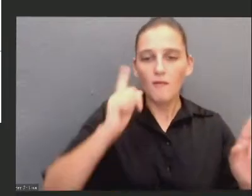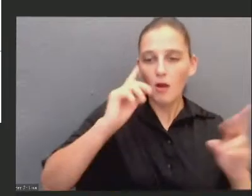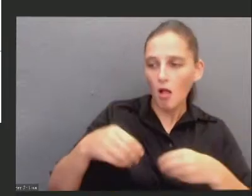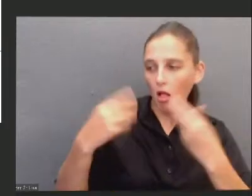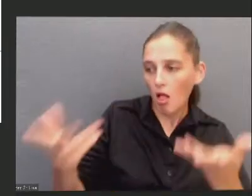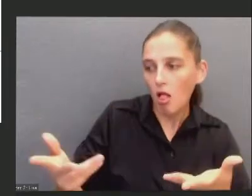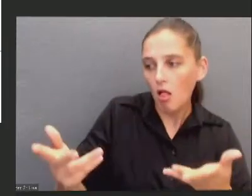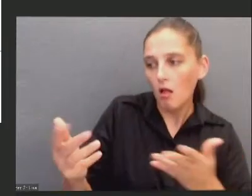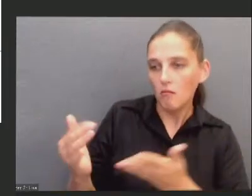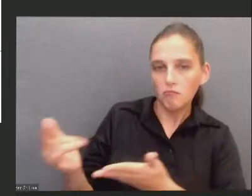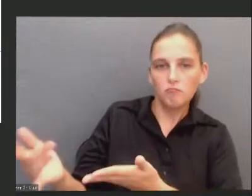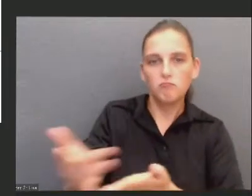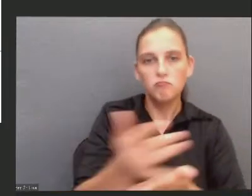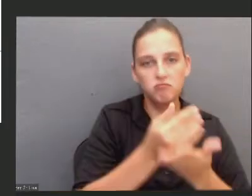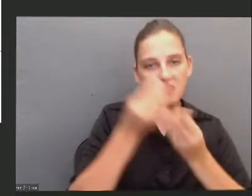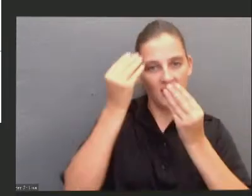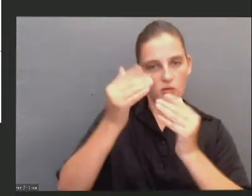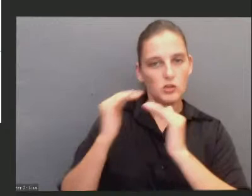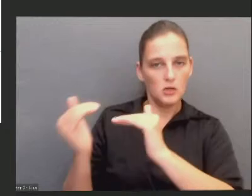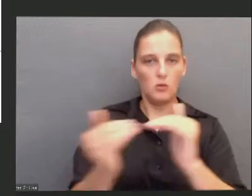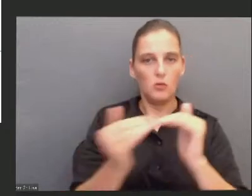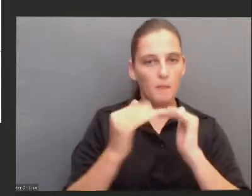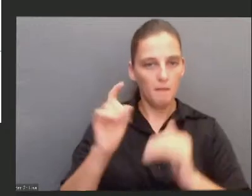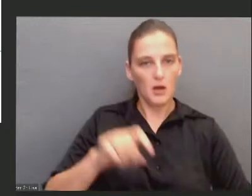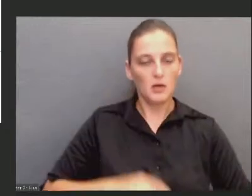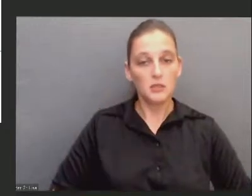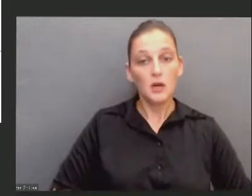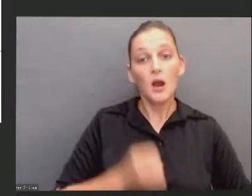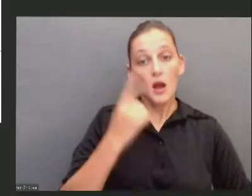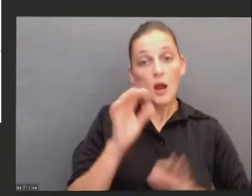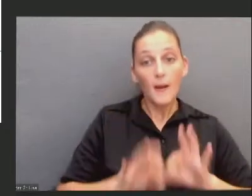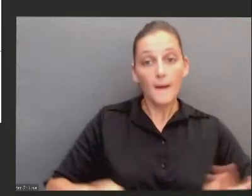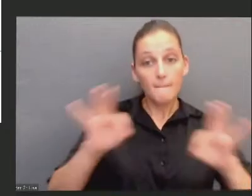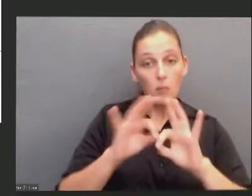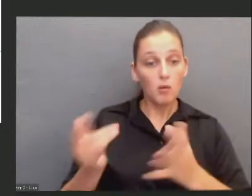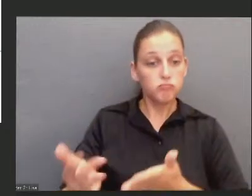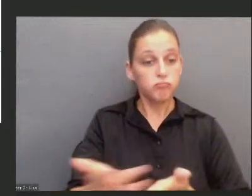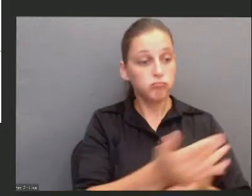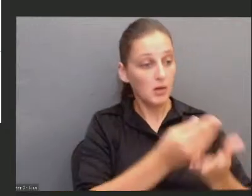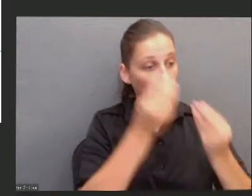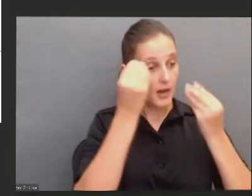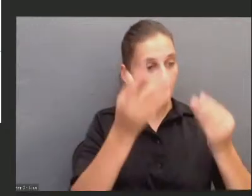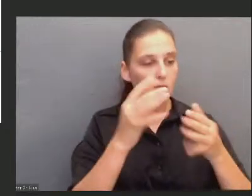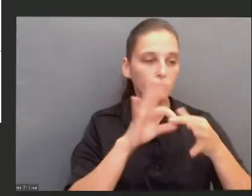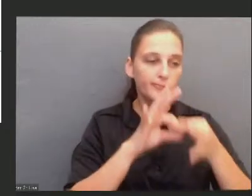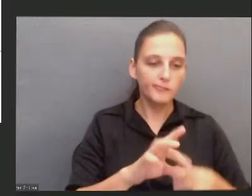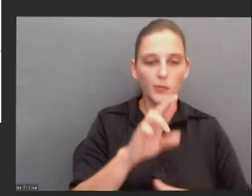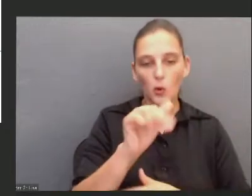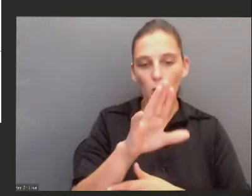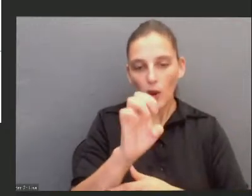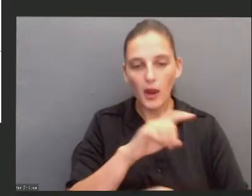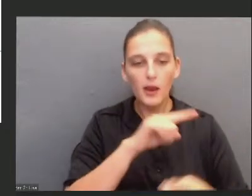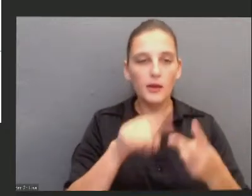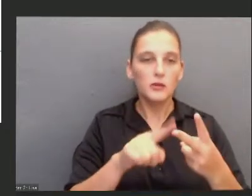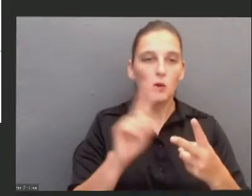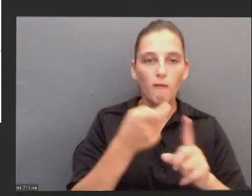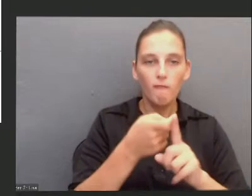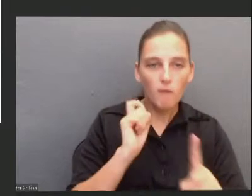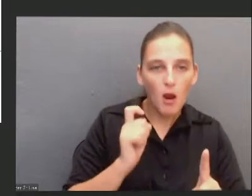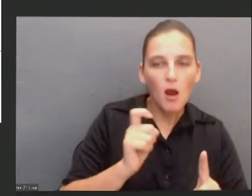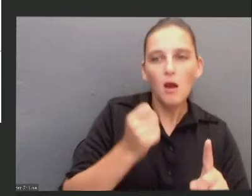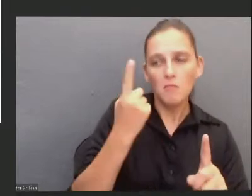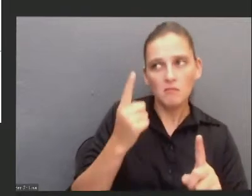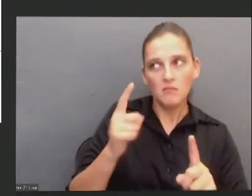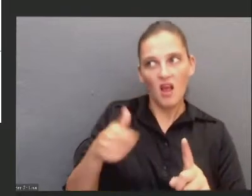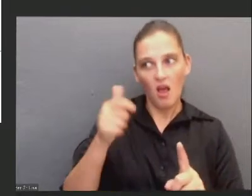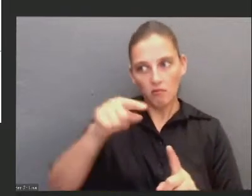that we not only have disaggregated data on race and ethnicity, but also across other marginalized and underserved groups. That includes those